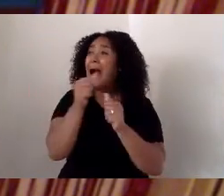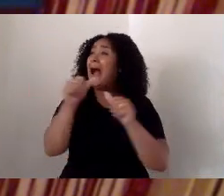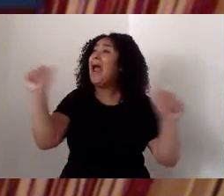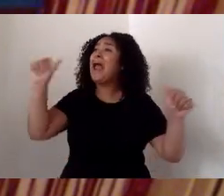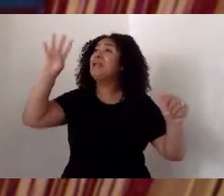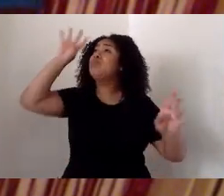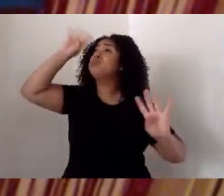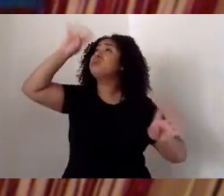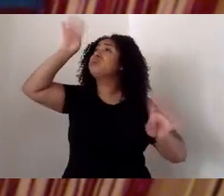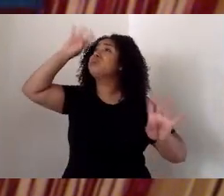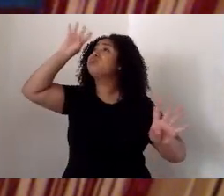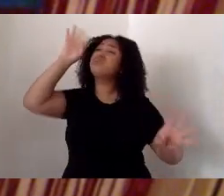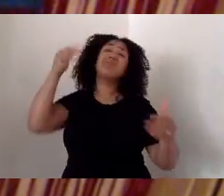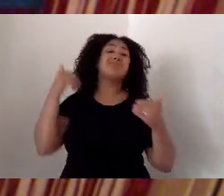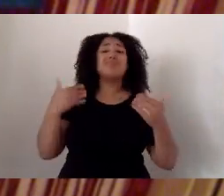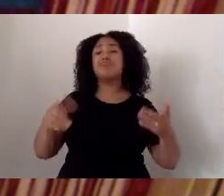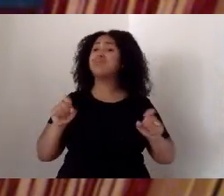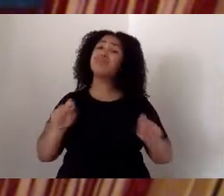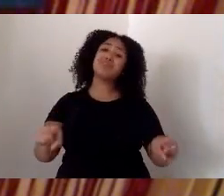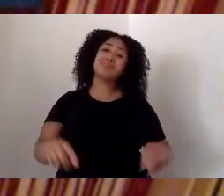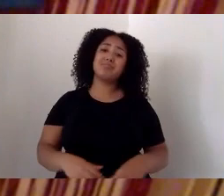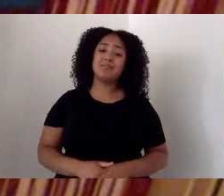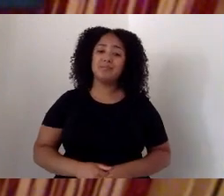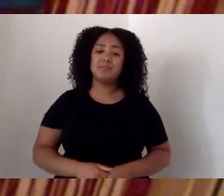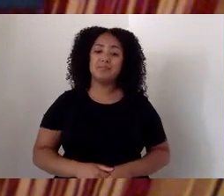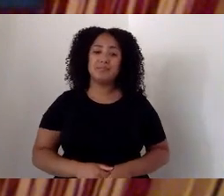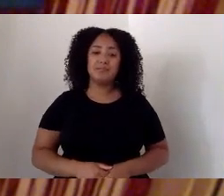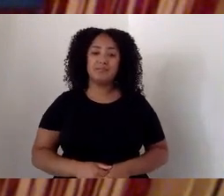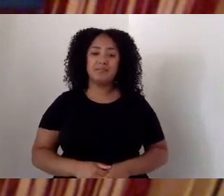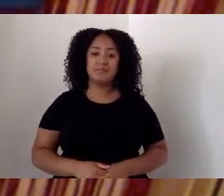Here we go, cut them out.